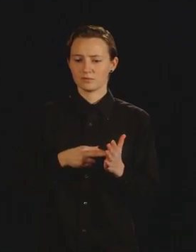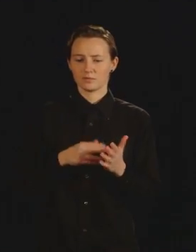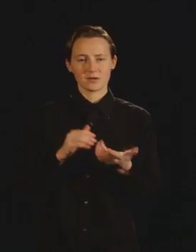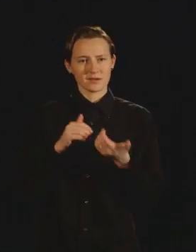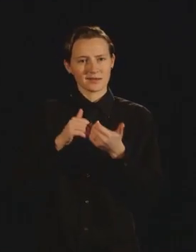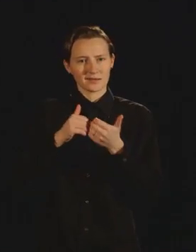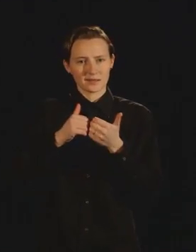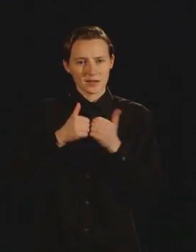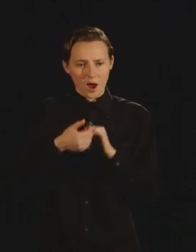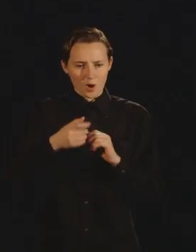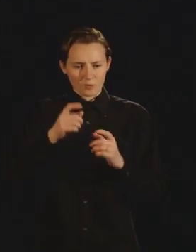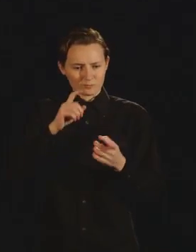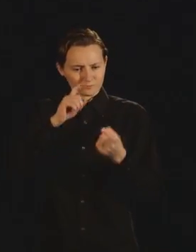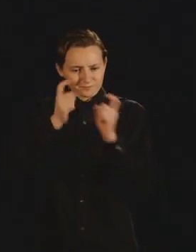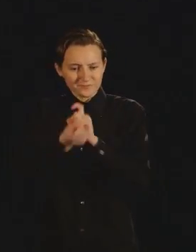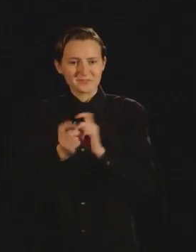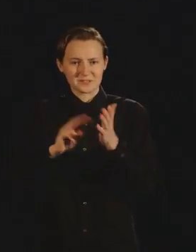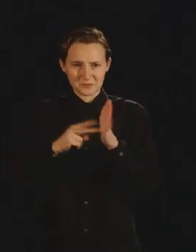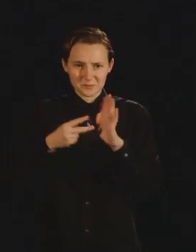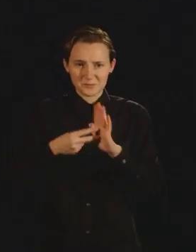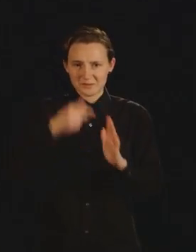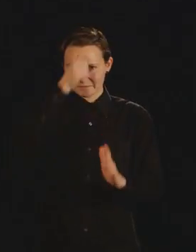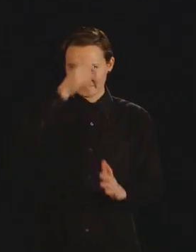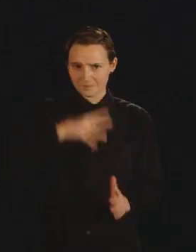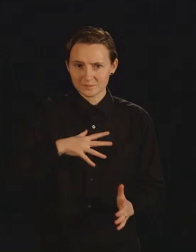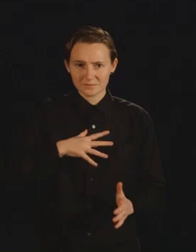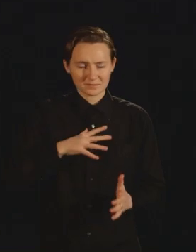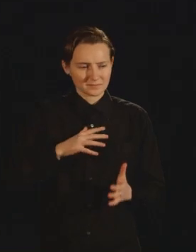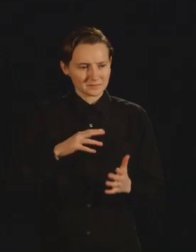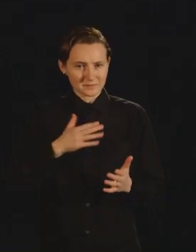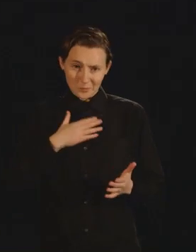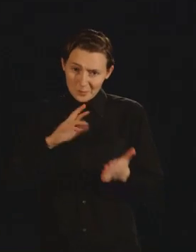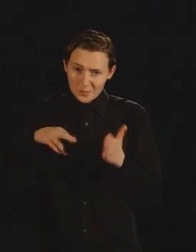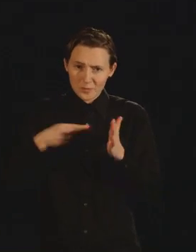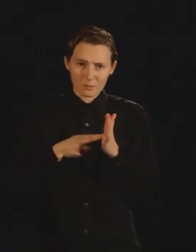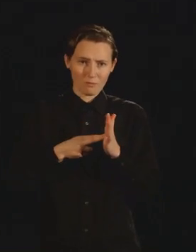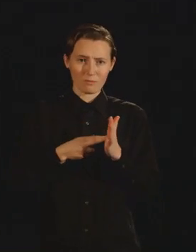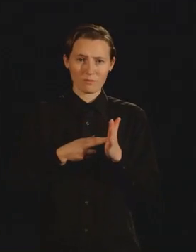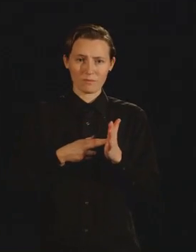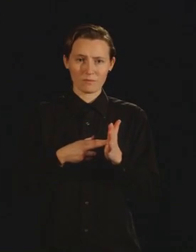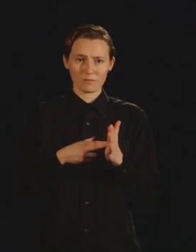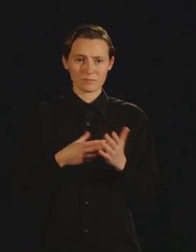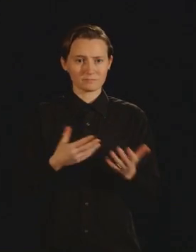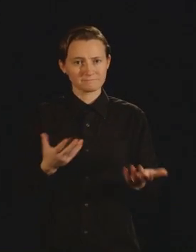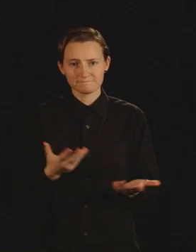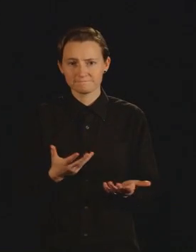role in helping to redefine what it means to be a man?